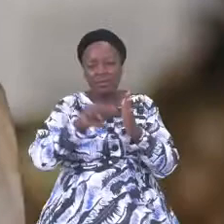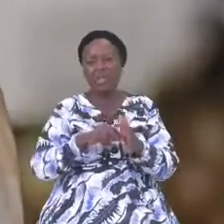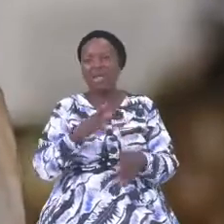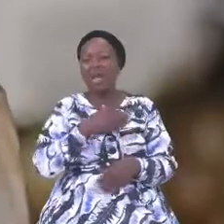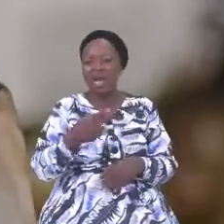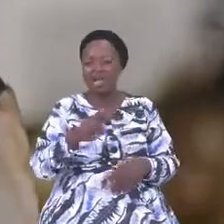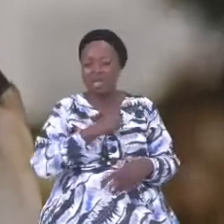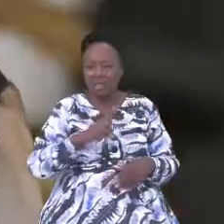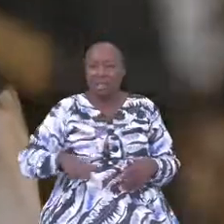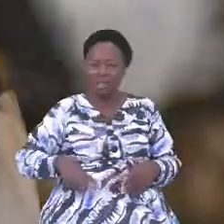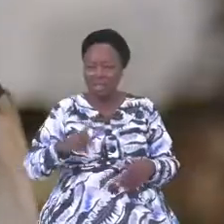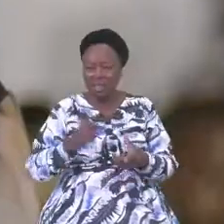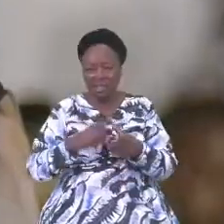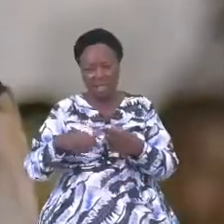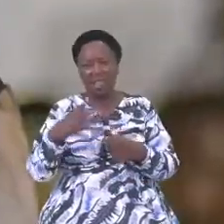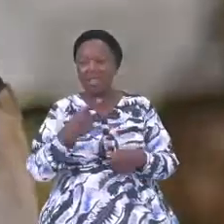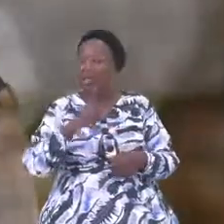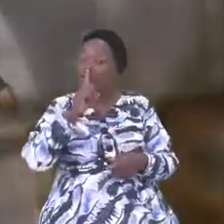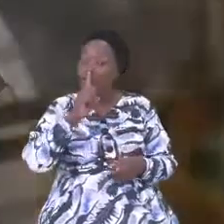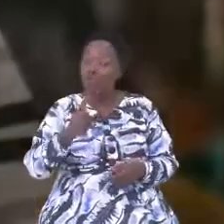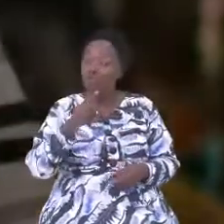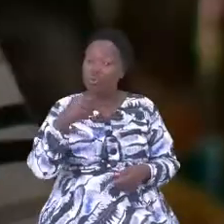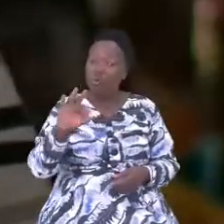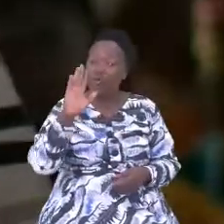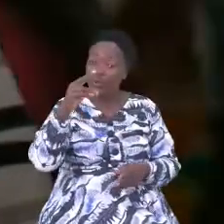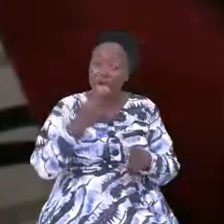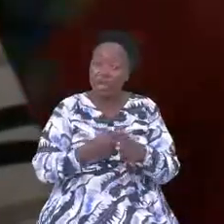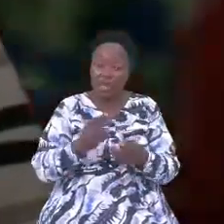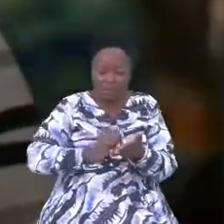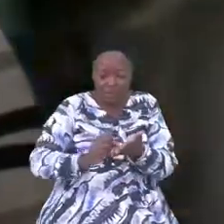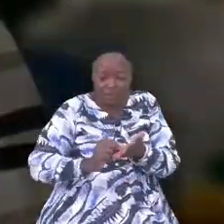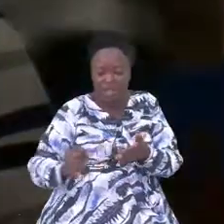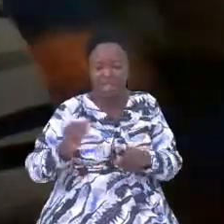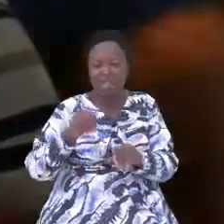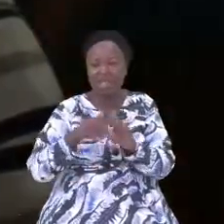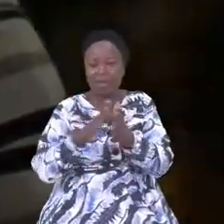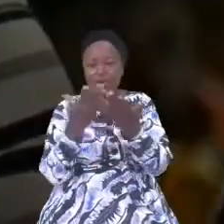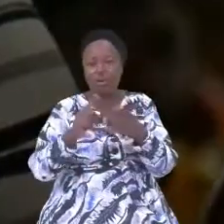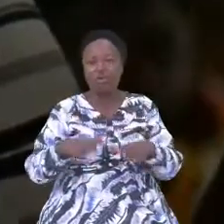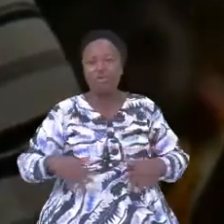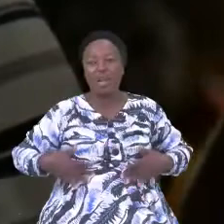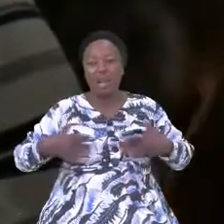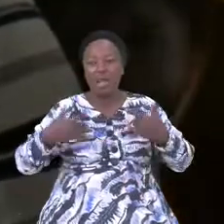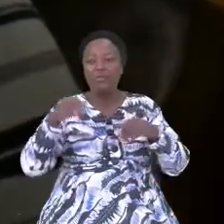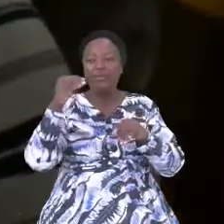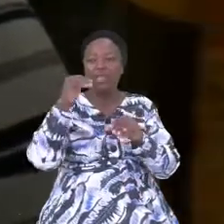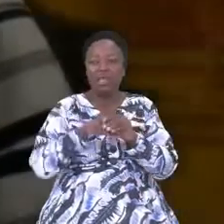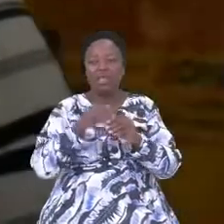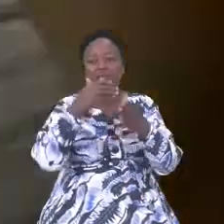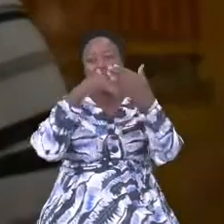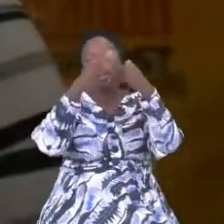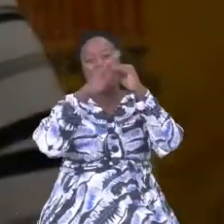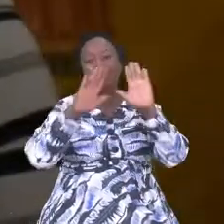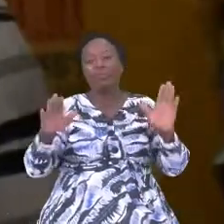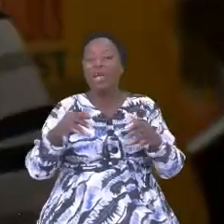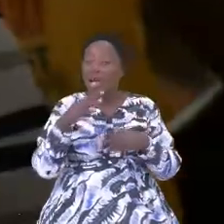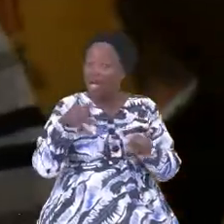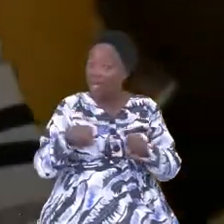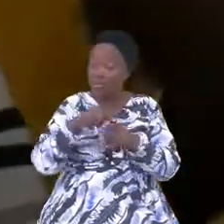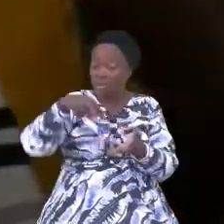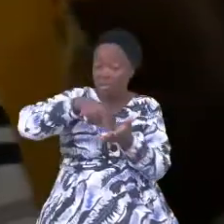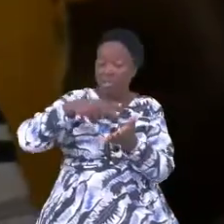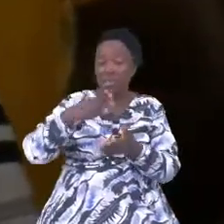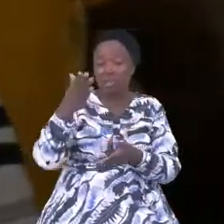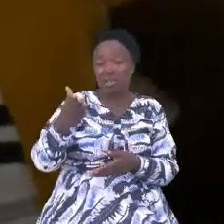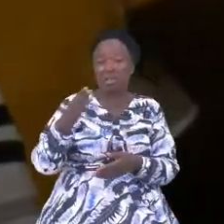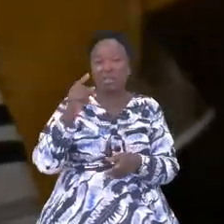the reality of your name written in the book of life in heaven. As you are standing up there,